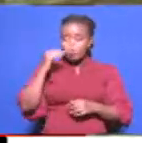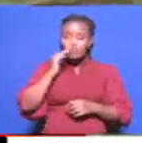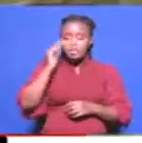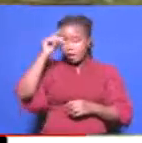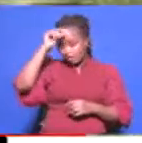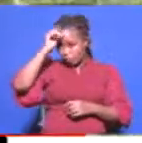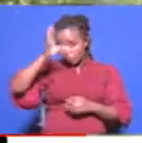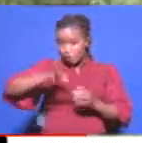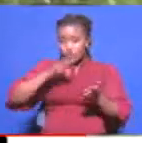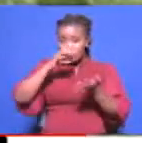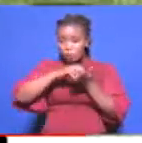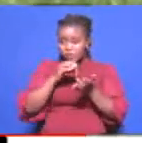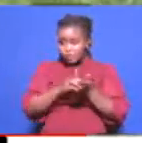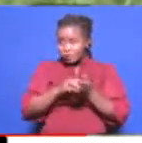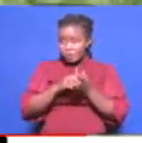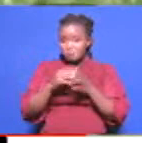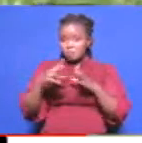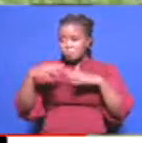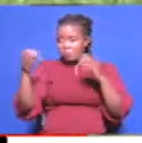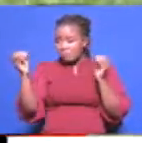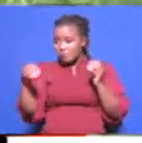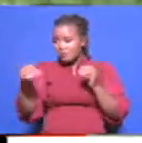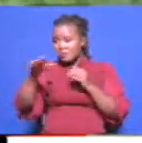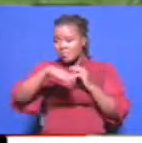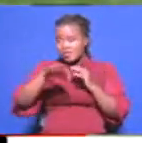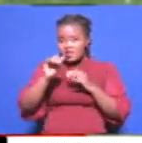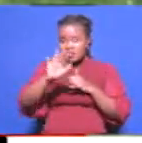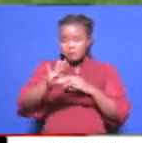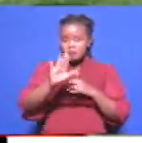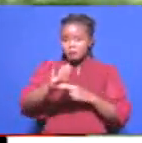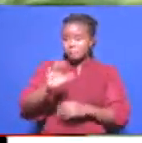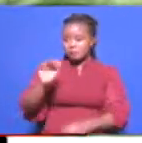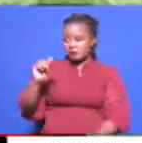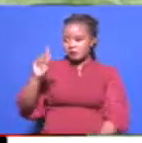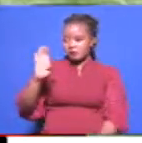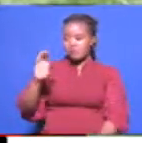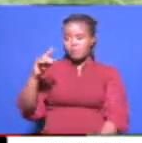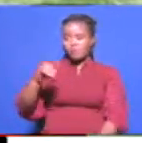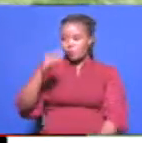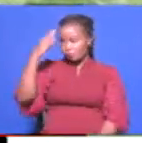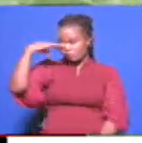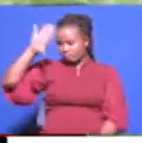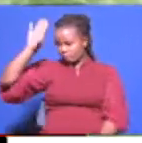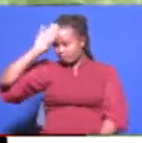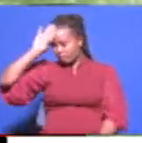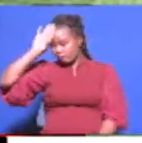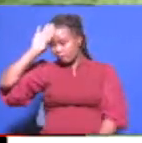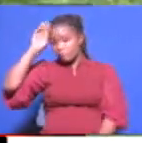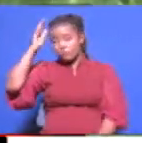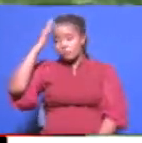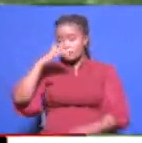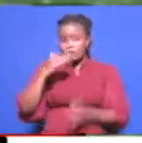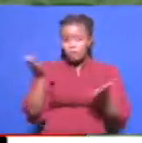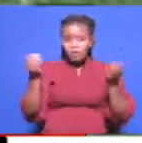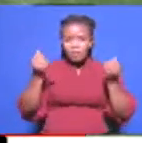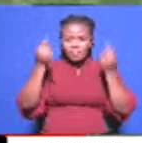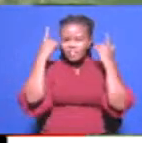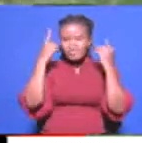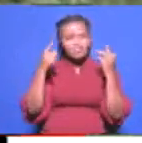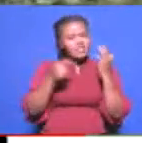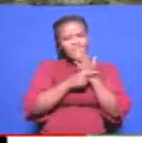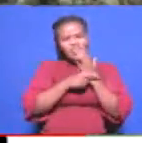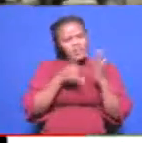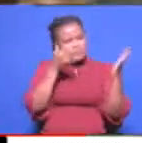left Gombe Komolo Primary School in North Alego Ward a dejected man. This is after learning that his name was not configured in